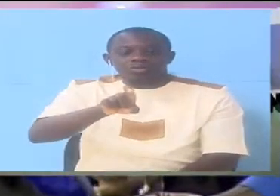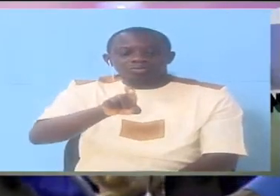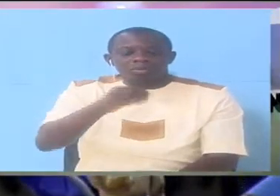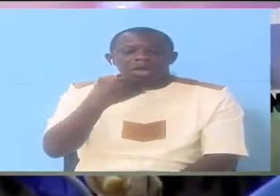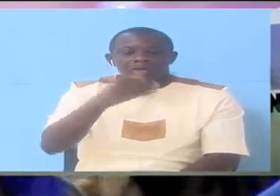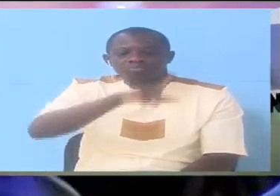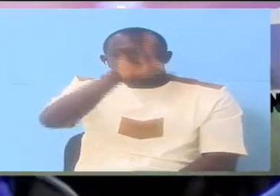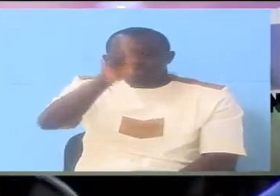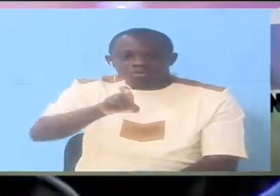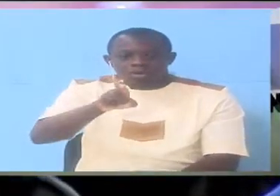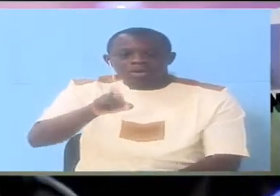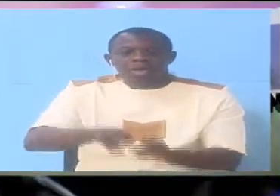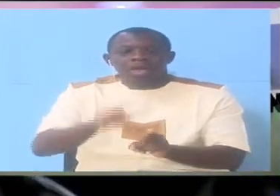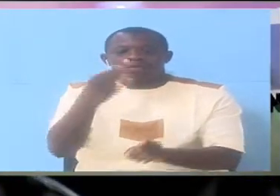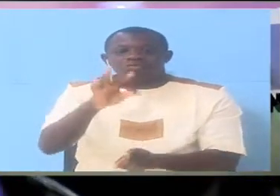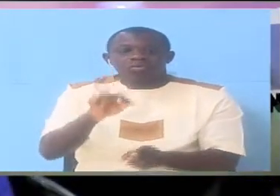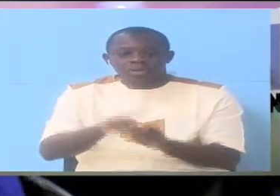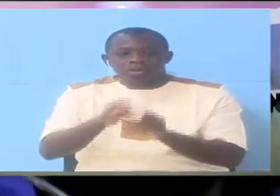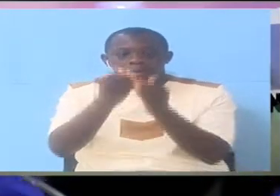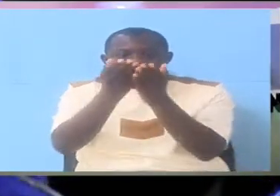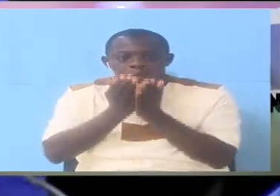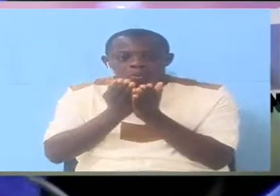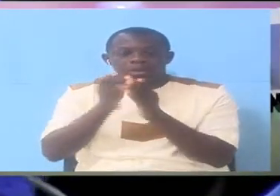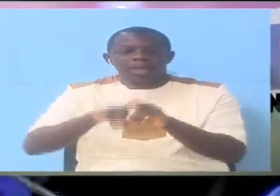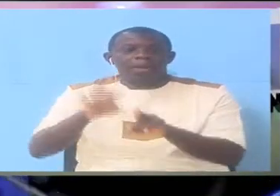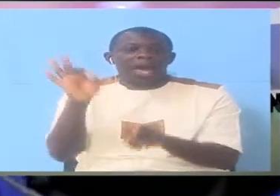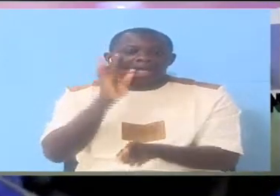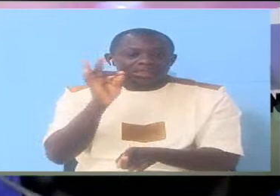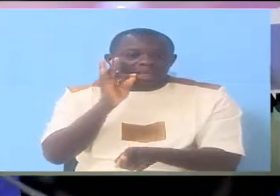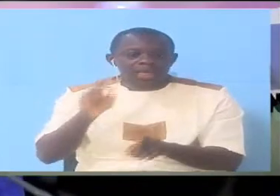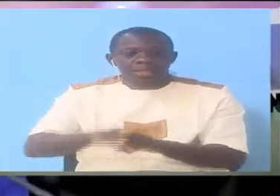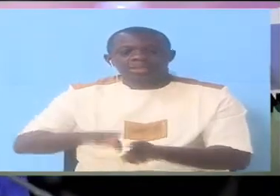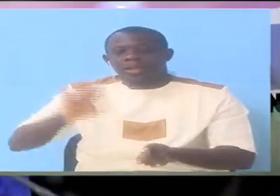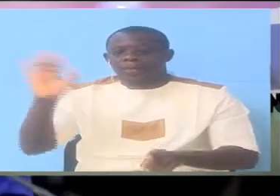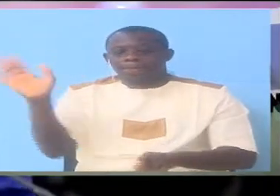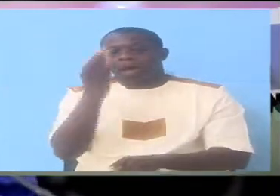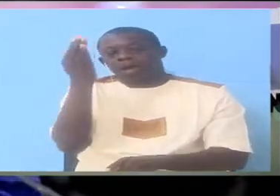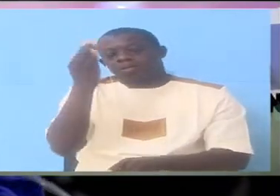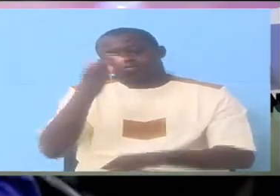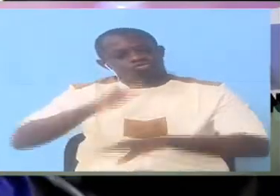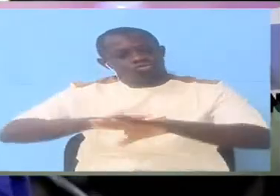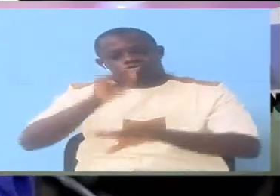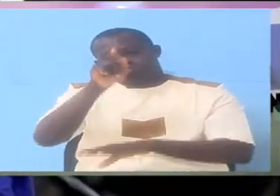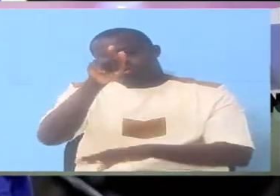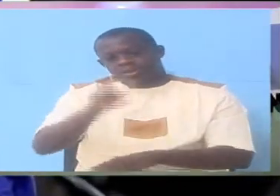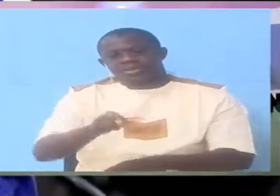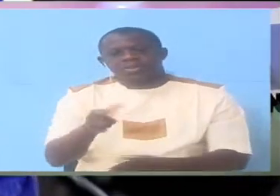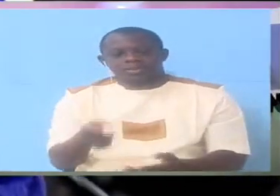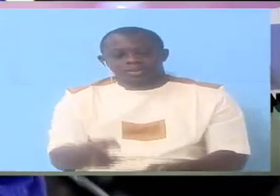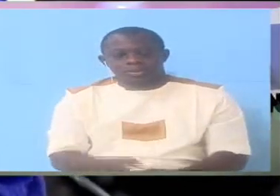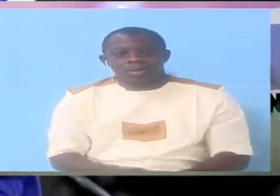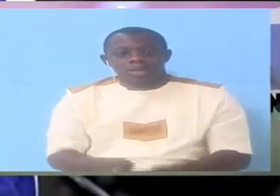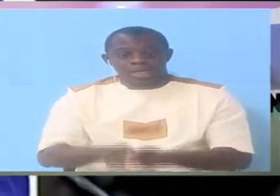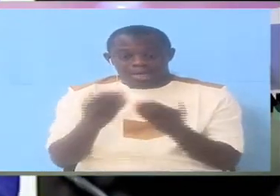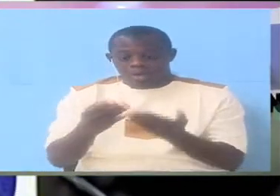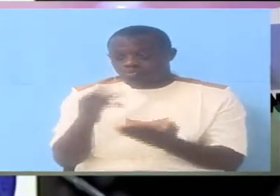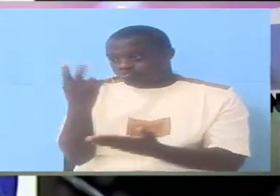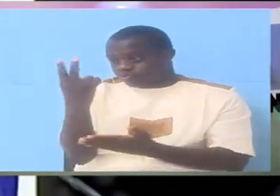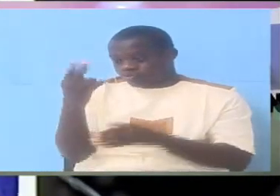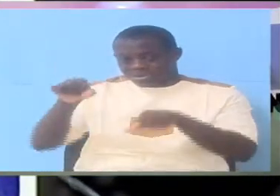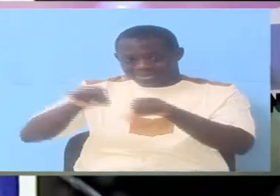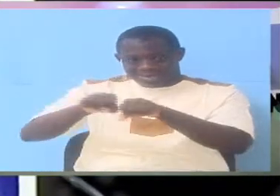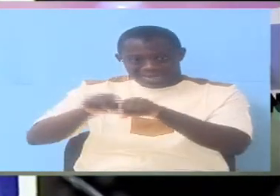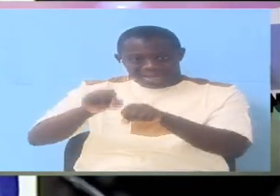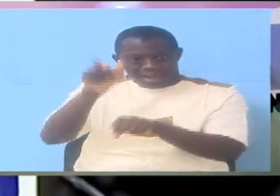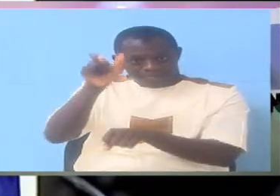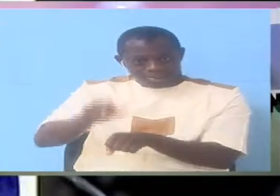When he holds your ear by the left hand and he asks you a question and you are slow in responding, he will slap you with the right hand. And in